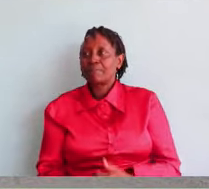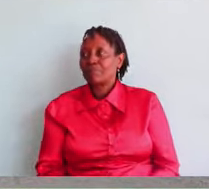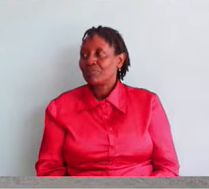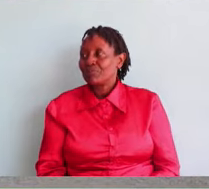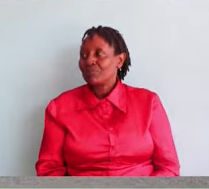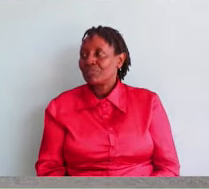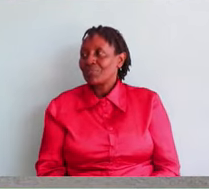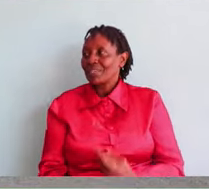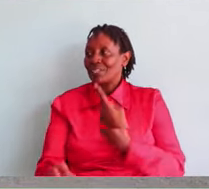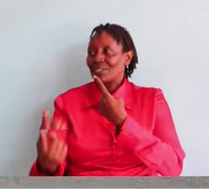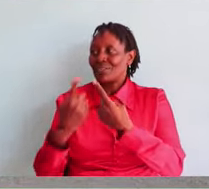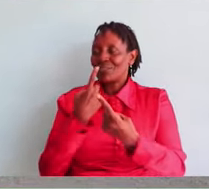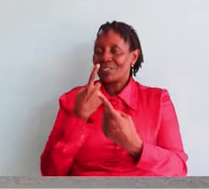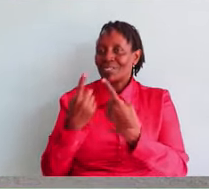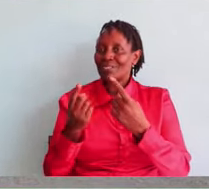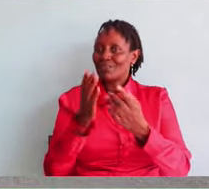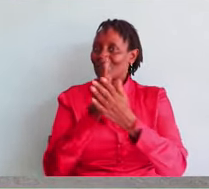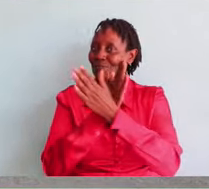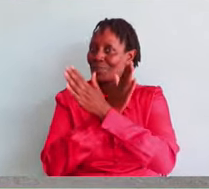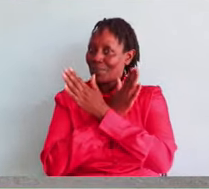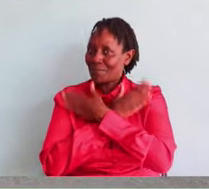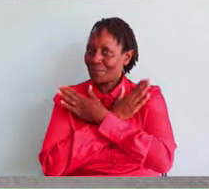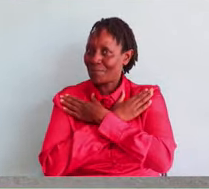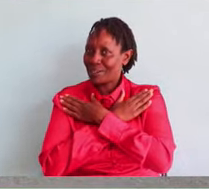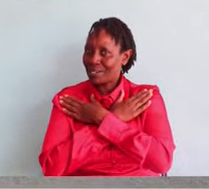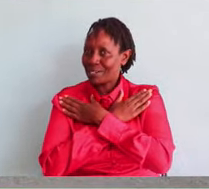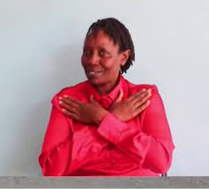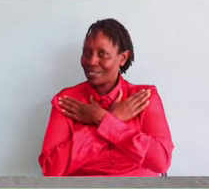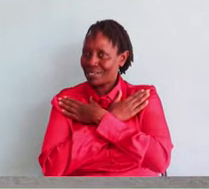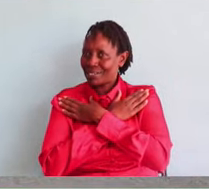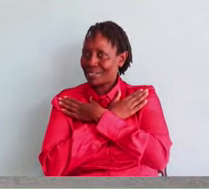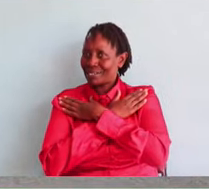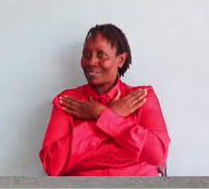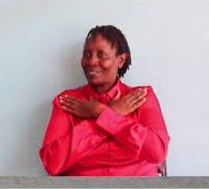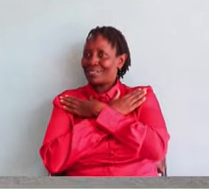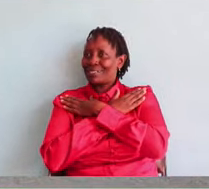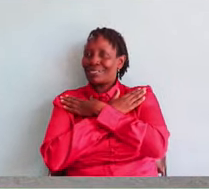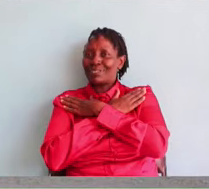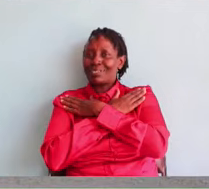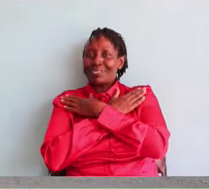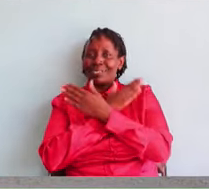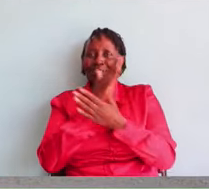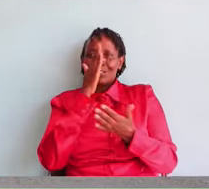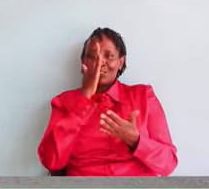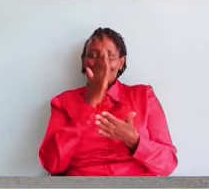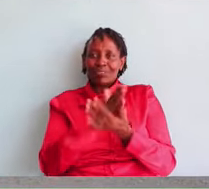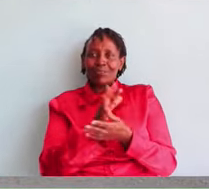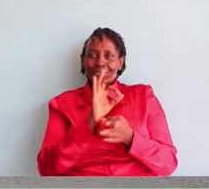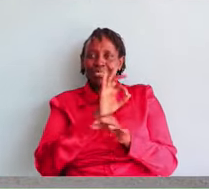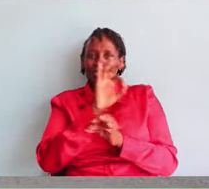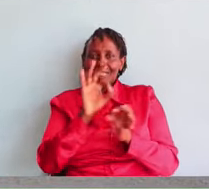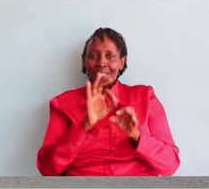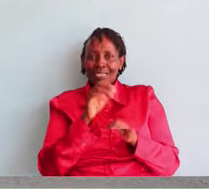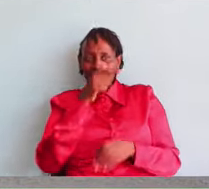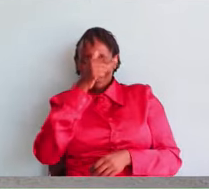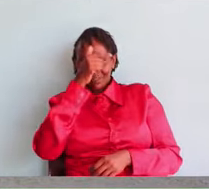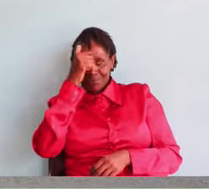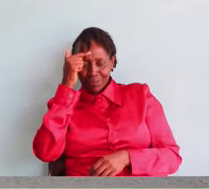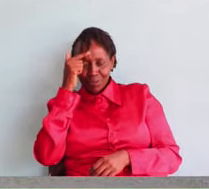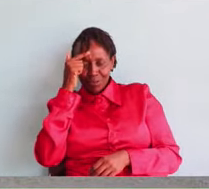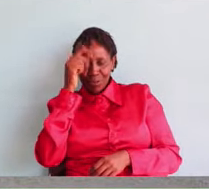was talking to a friend yesterday and said he stopped taking tea because nobody talks to him. He just leaves church and he goes.